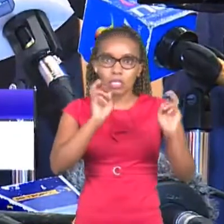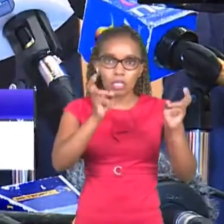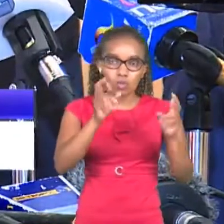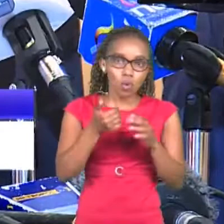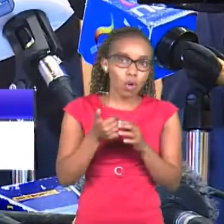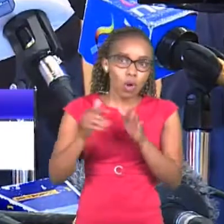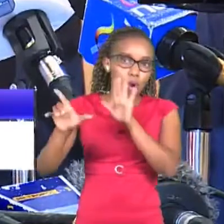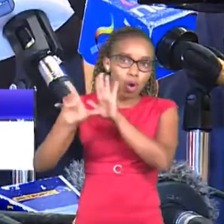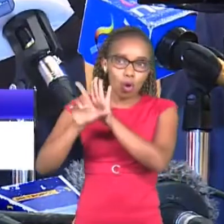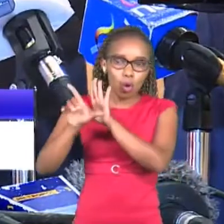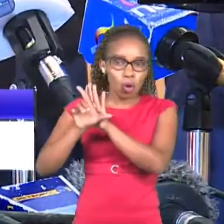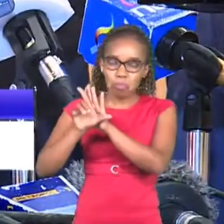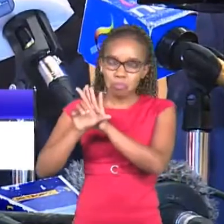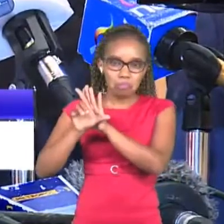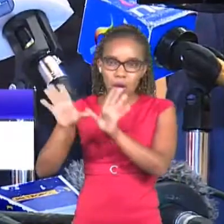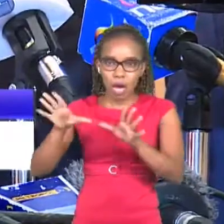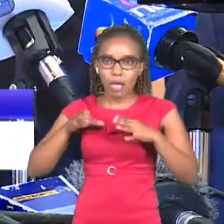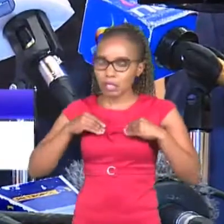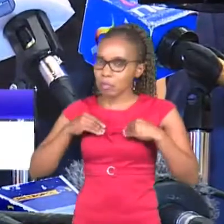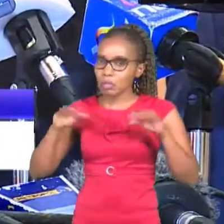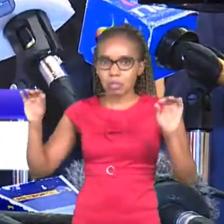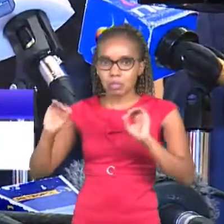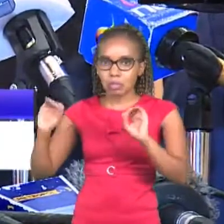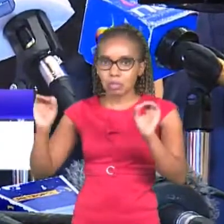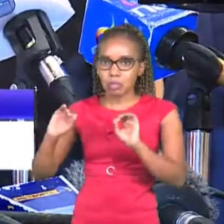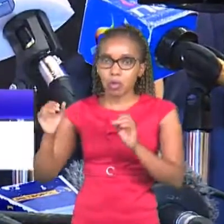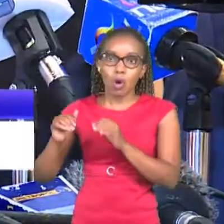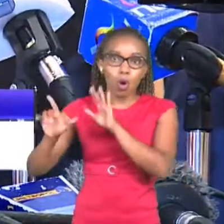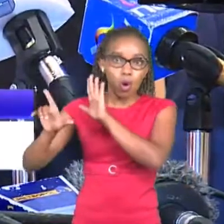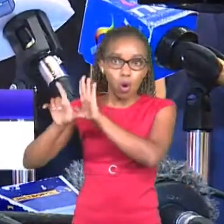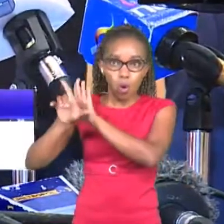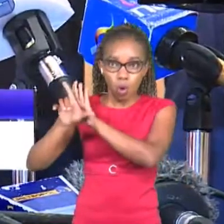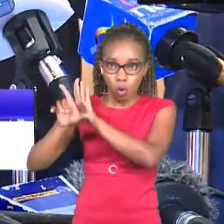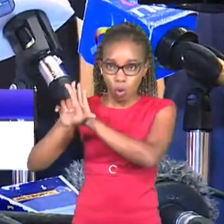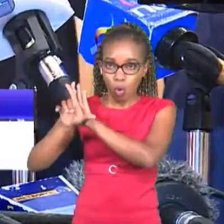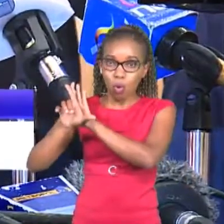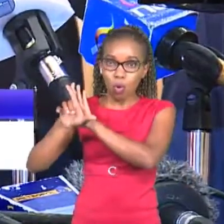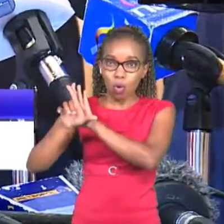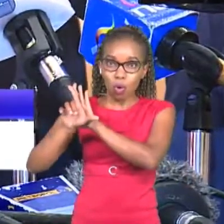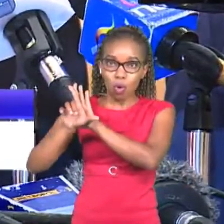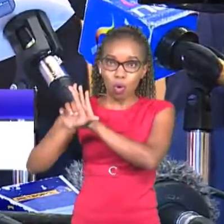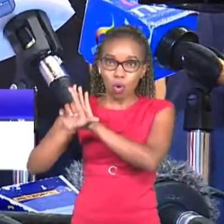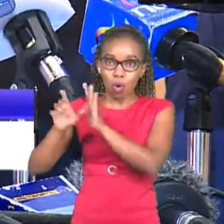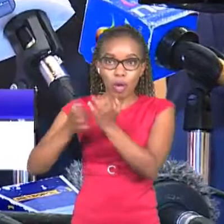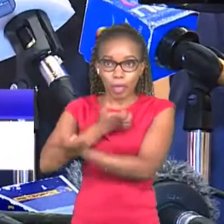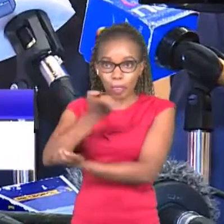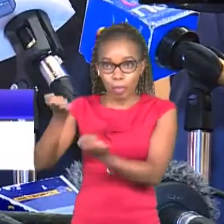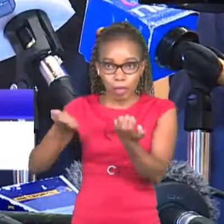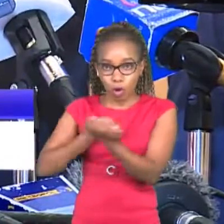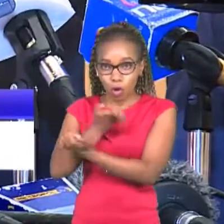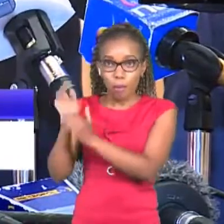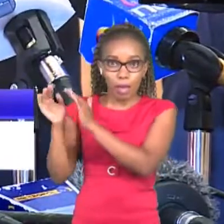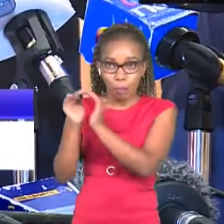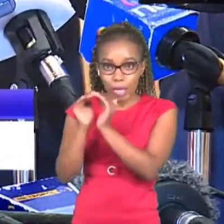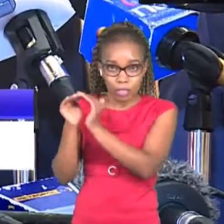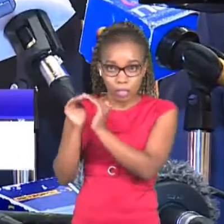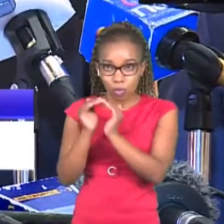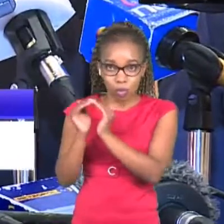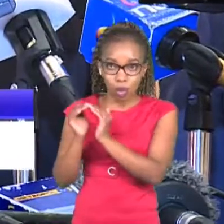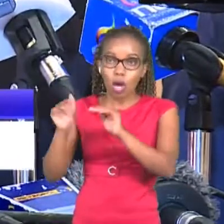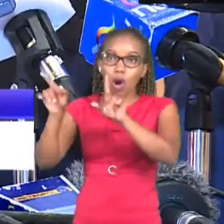and commercially unsound as they roll back the gains of economic liberalization. There is